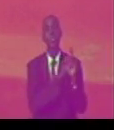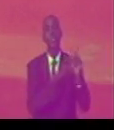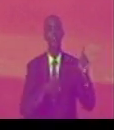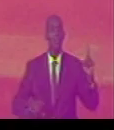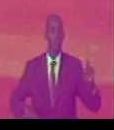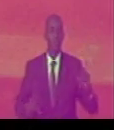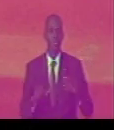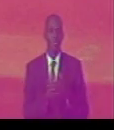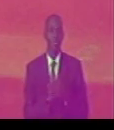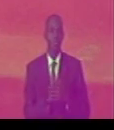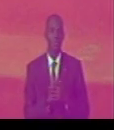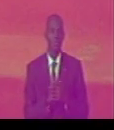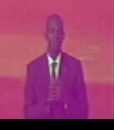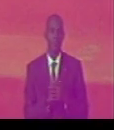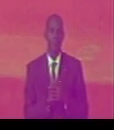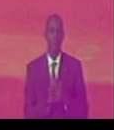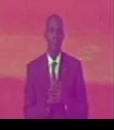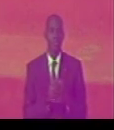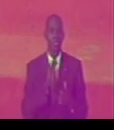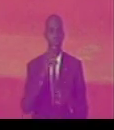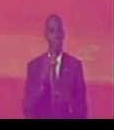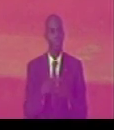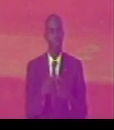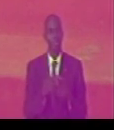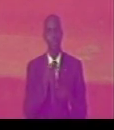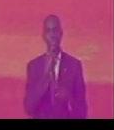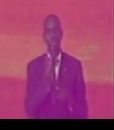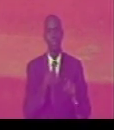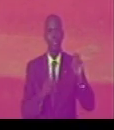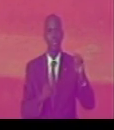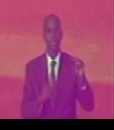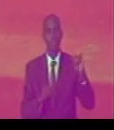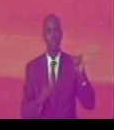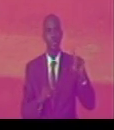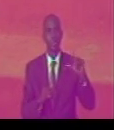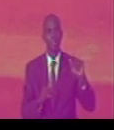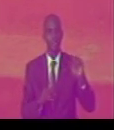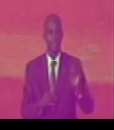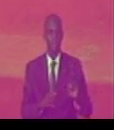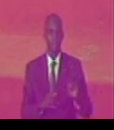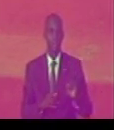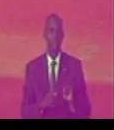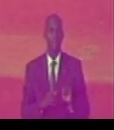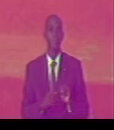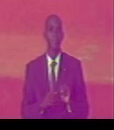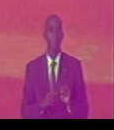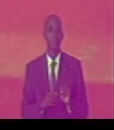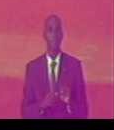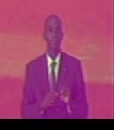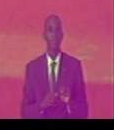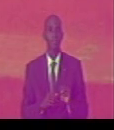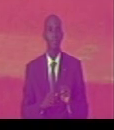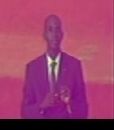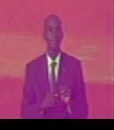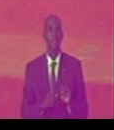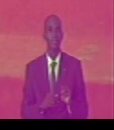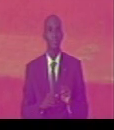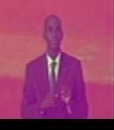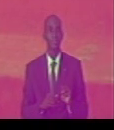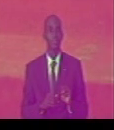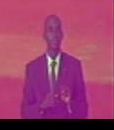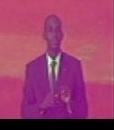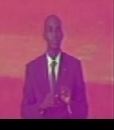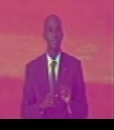the Lord. Praise the Lord. My name is Bro Udo Silas from Sabo